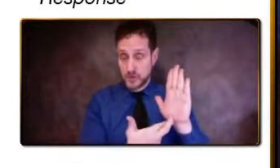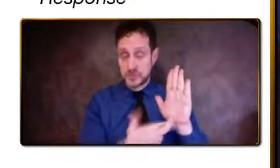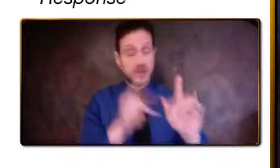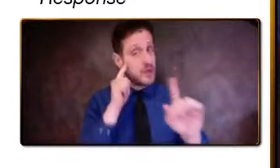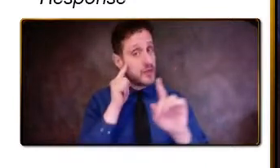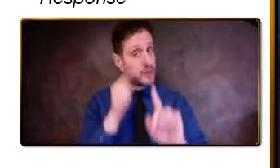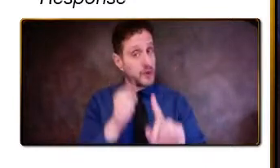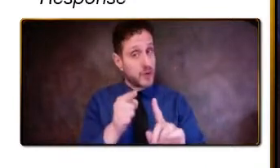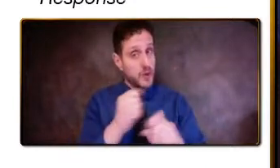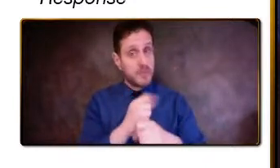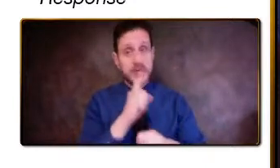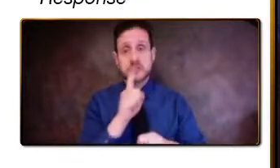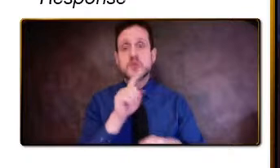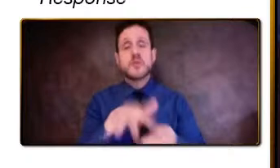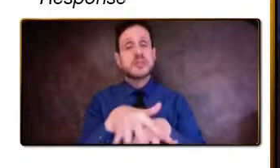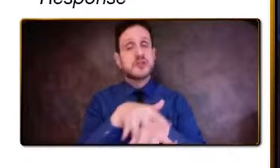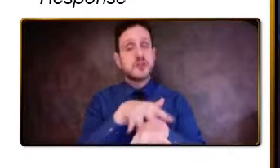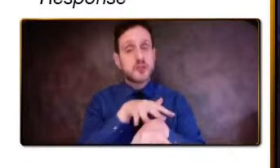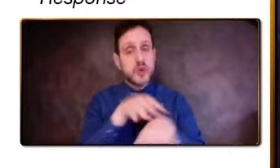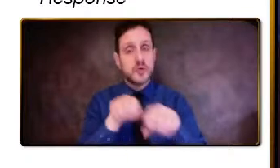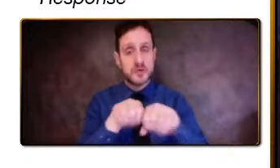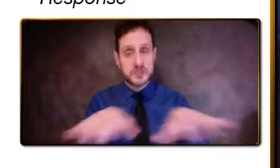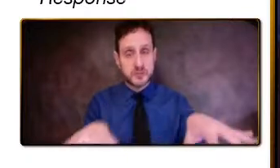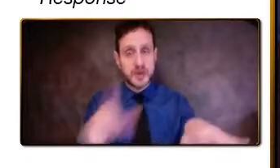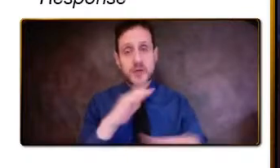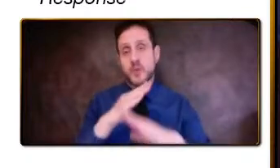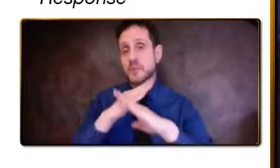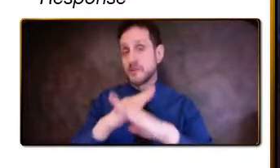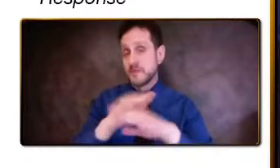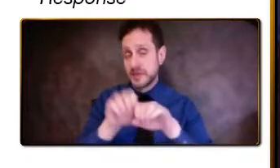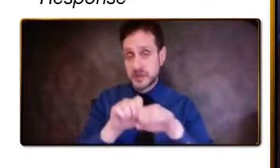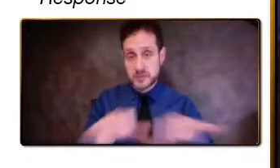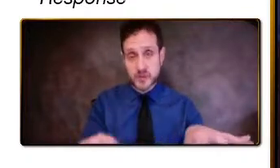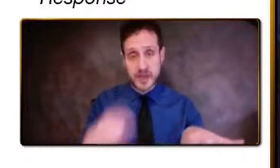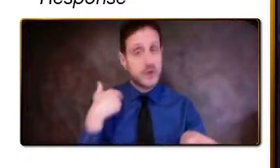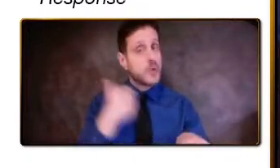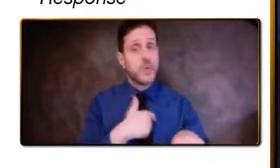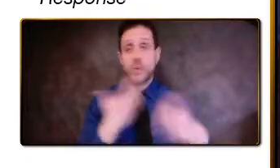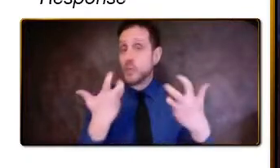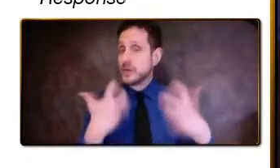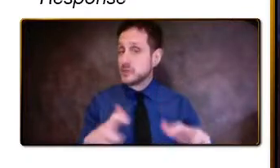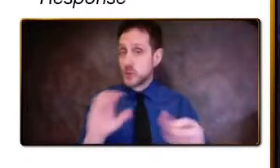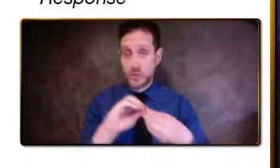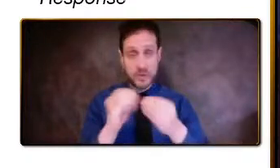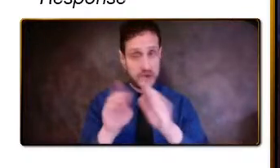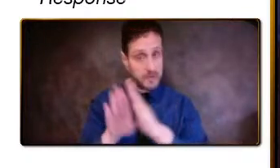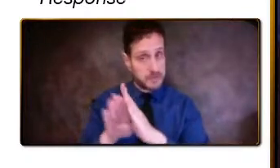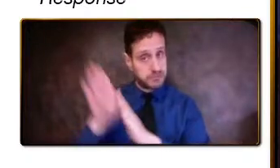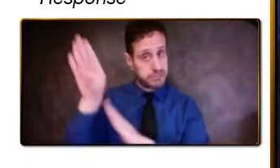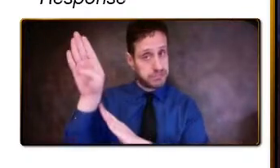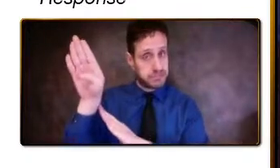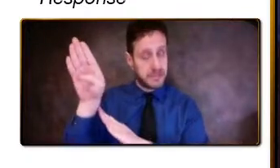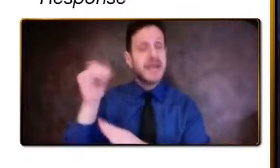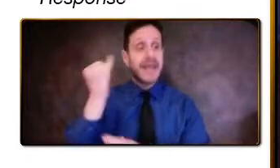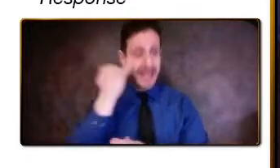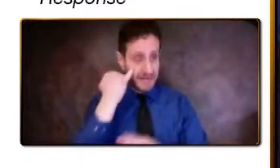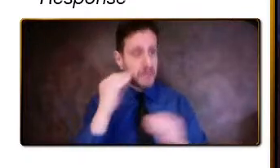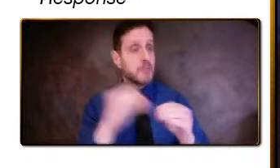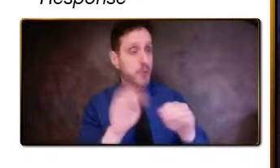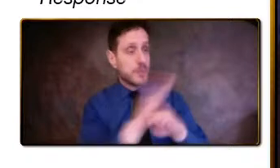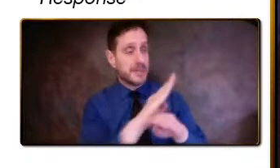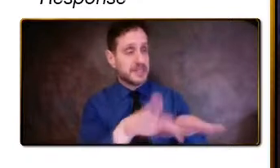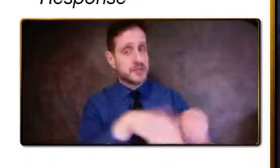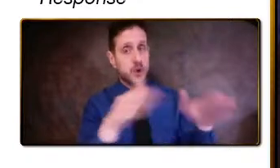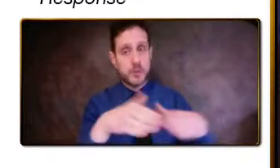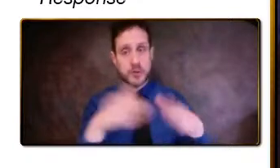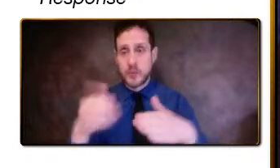prevent or slow down any potential surge of infections in response to more things opening up. You can